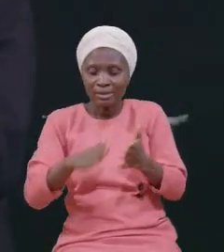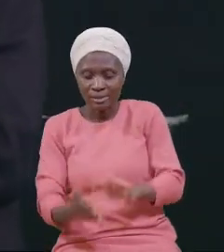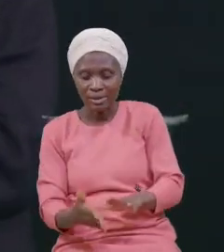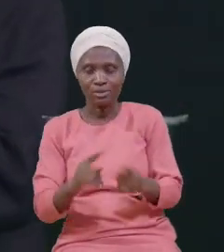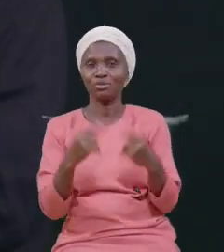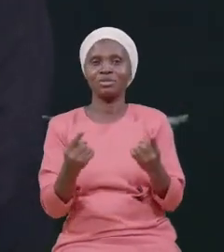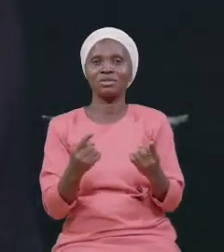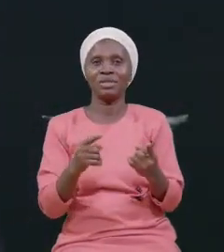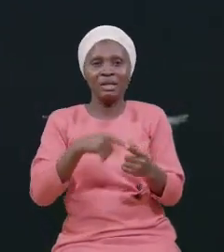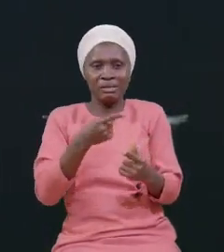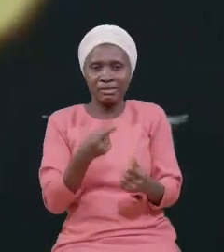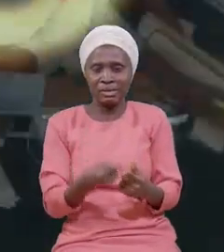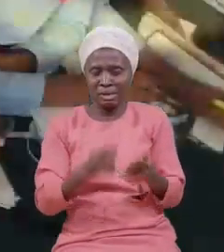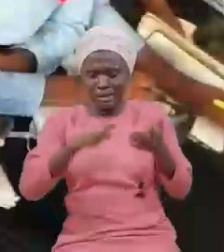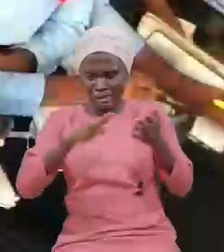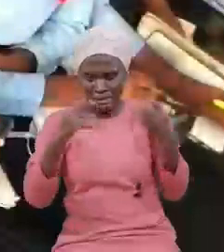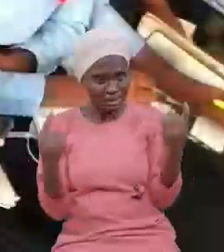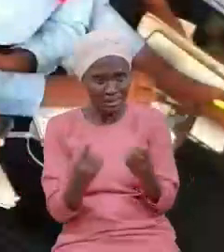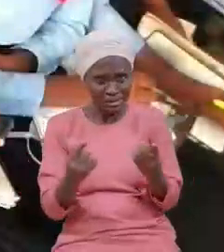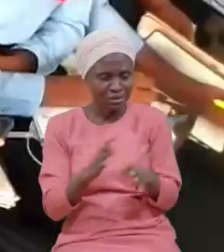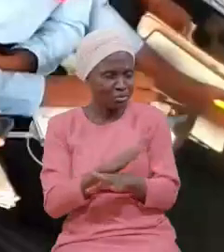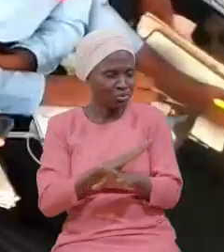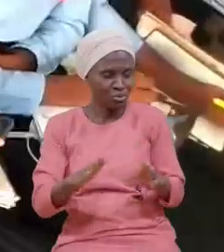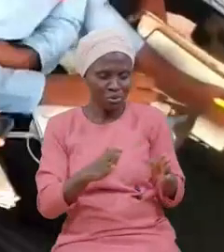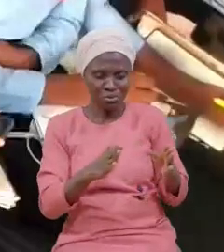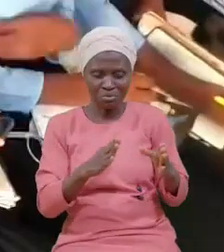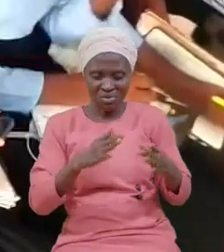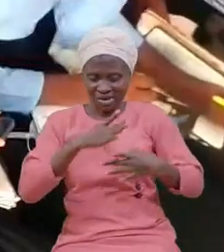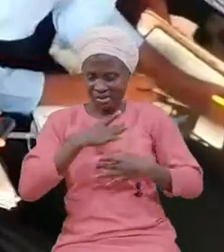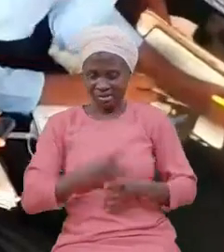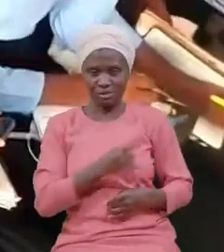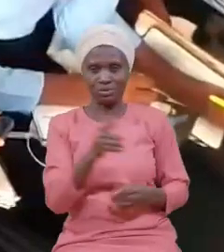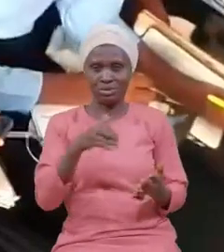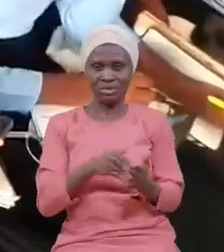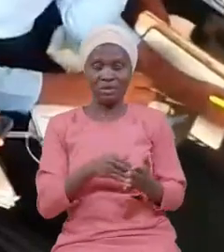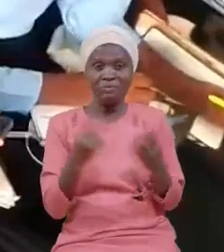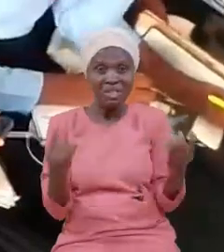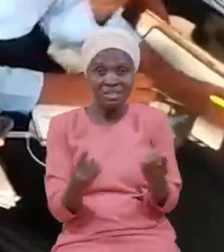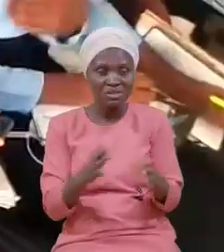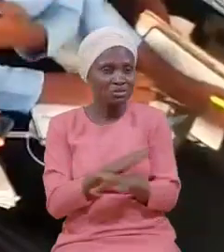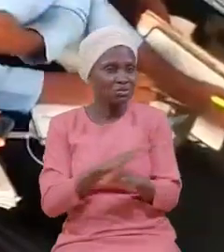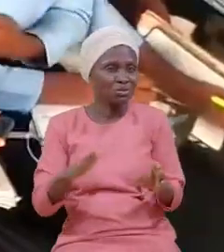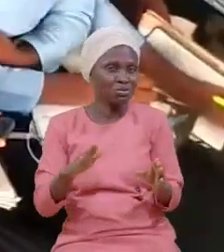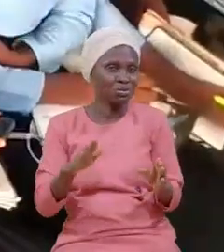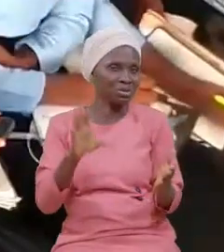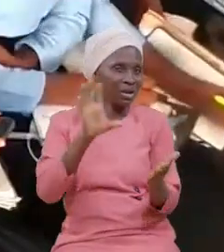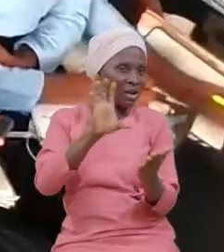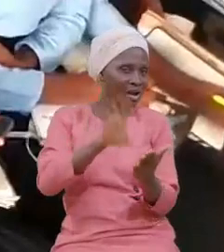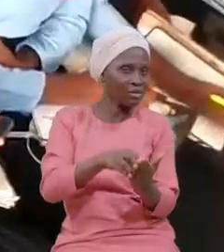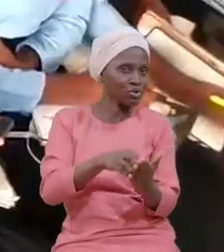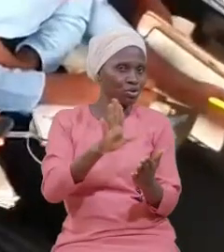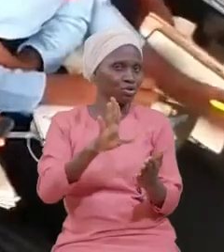your interest anymore. Sin doesn't capture your will anymore. Your